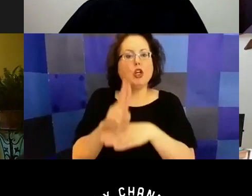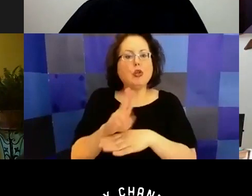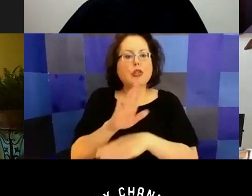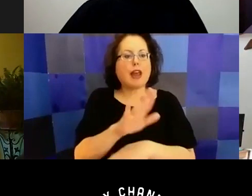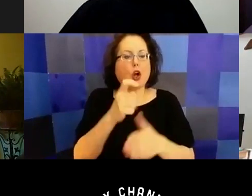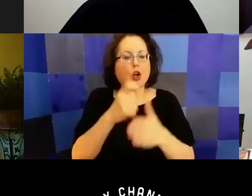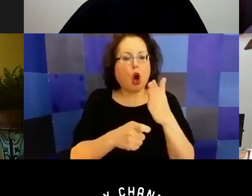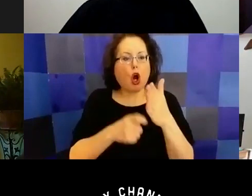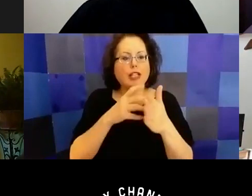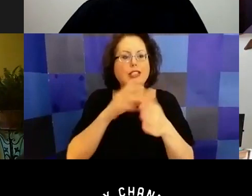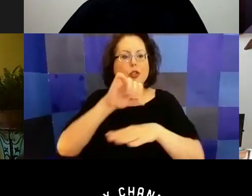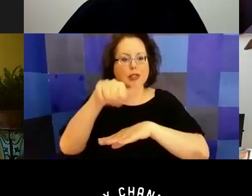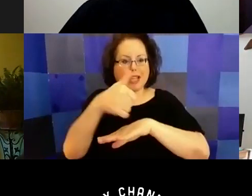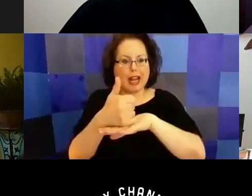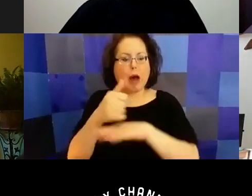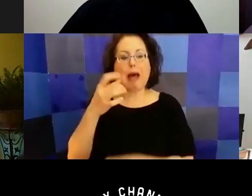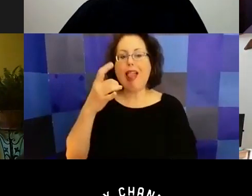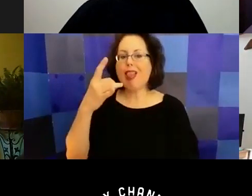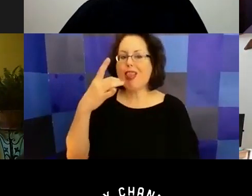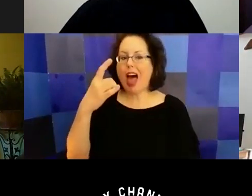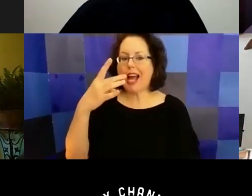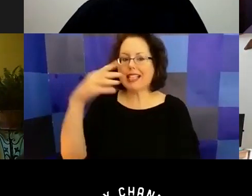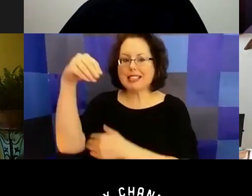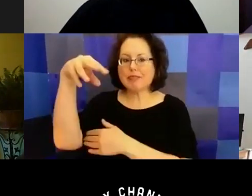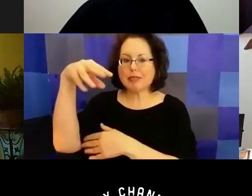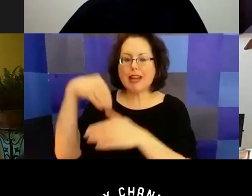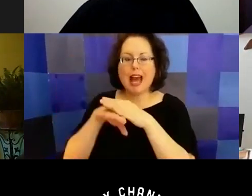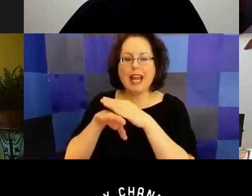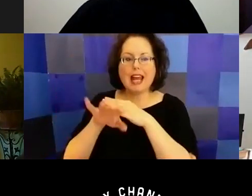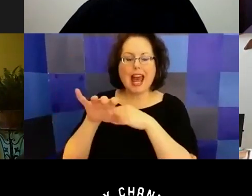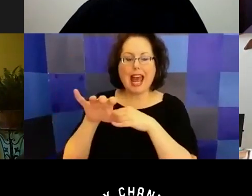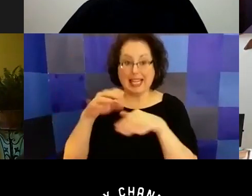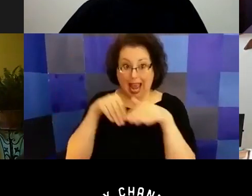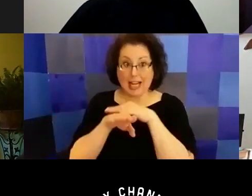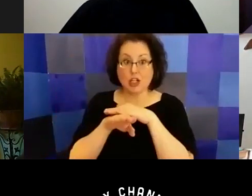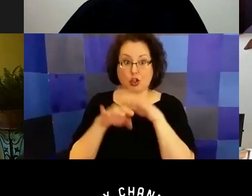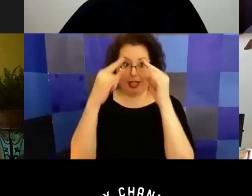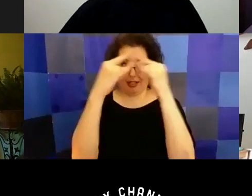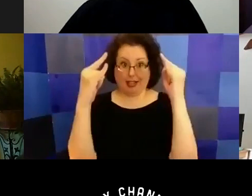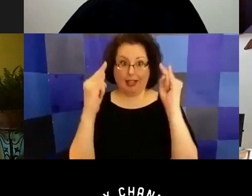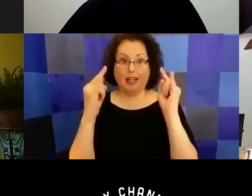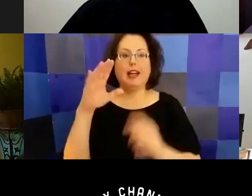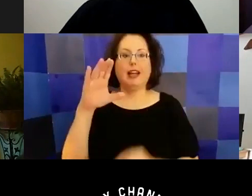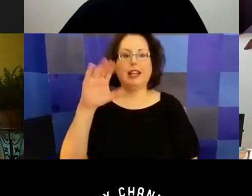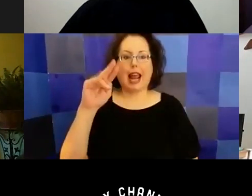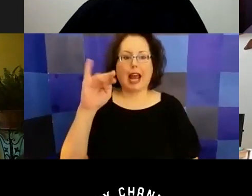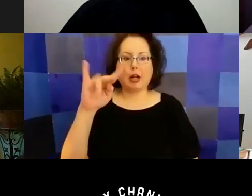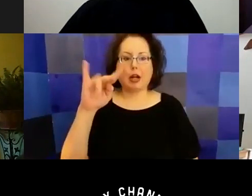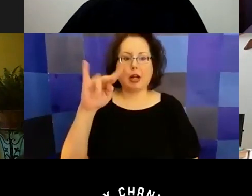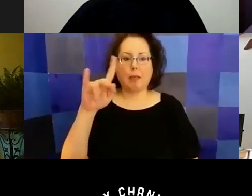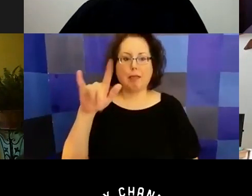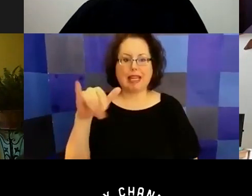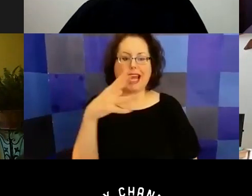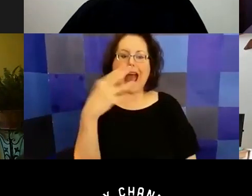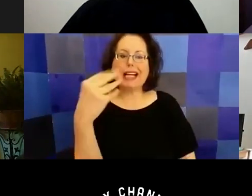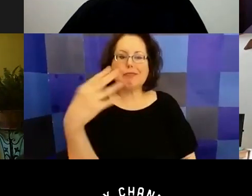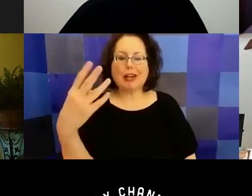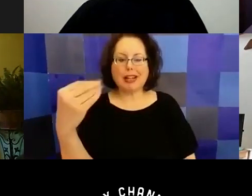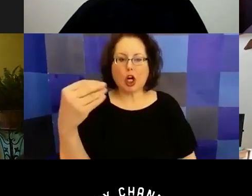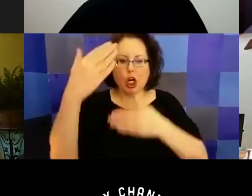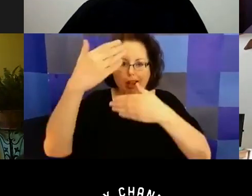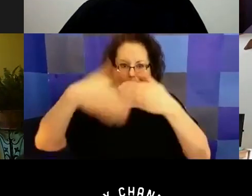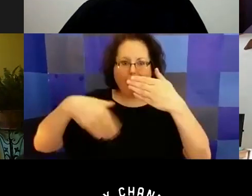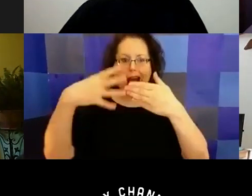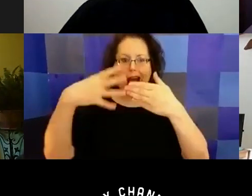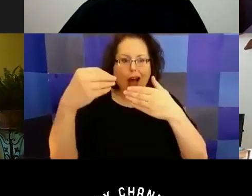to install light fixtures in entry canopy, exterior facade cladding, and a set of existing